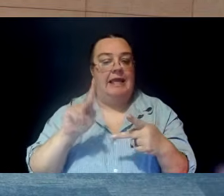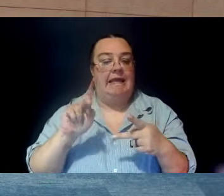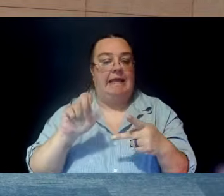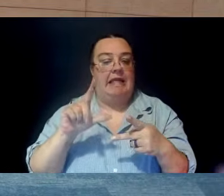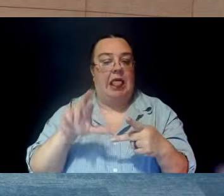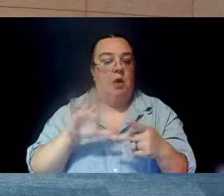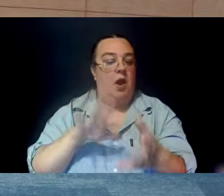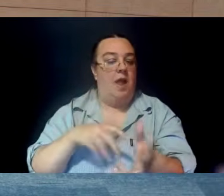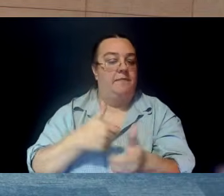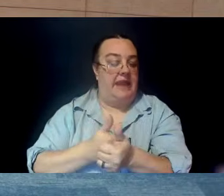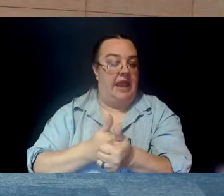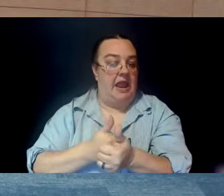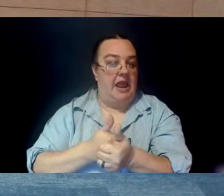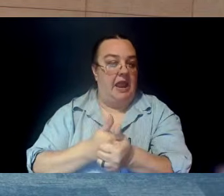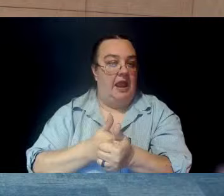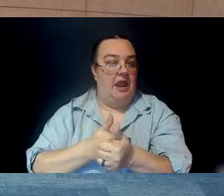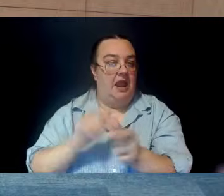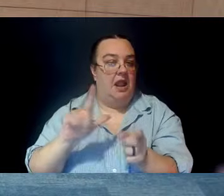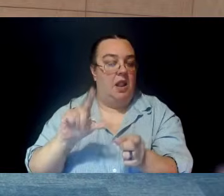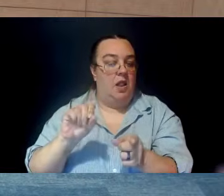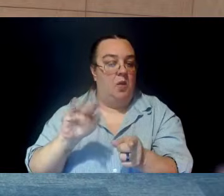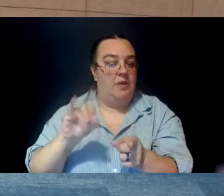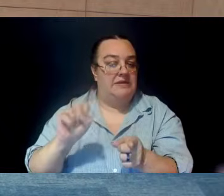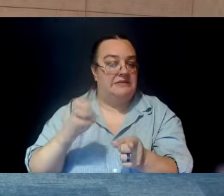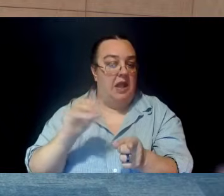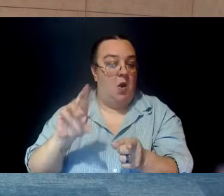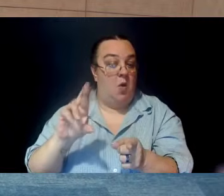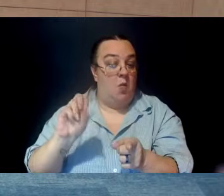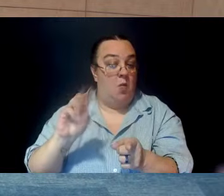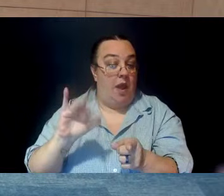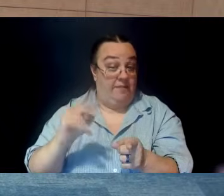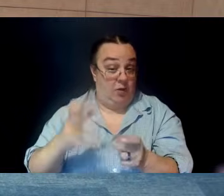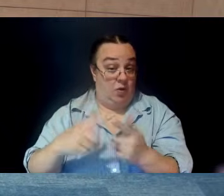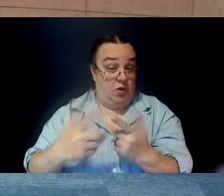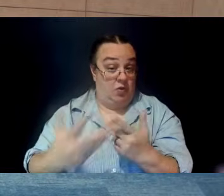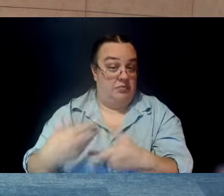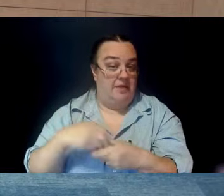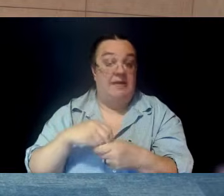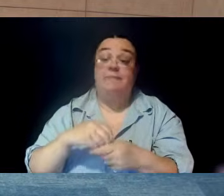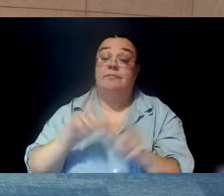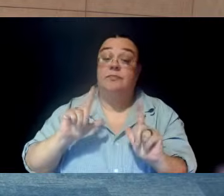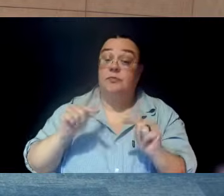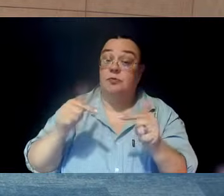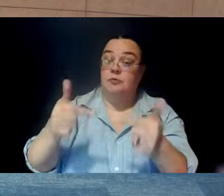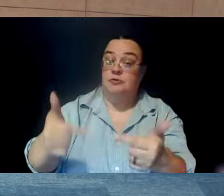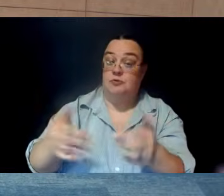update. Luis and Robin, did you want to come in on anything?